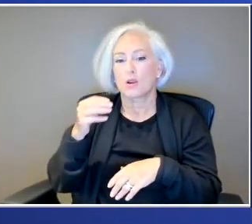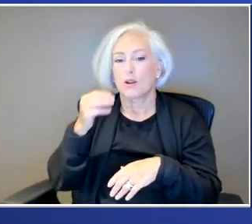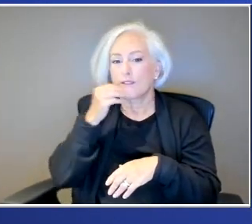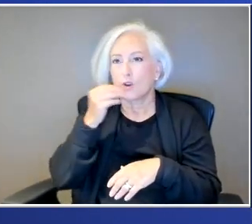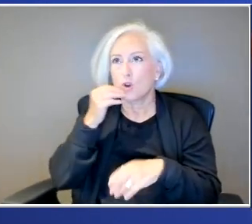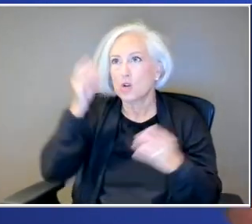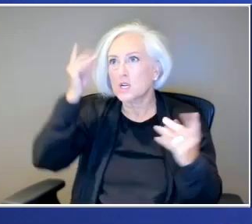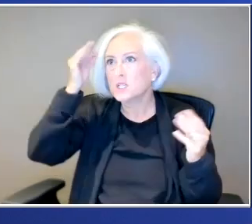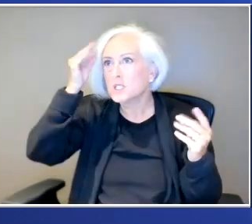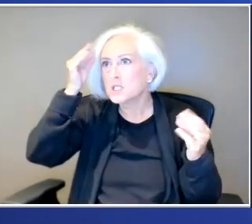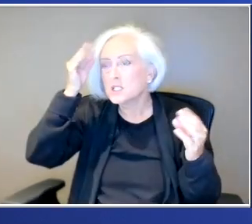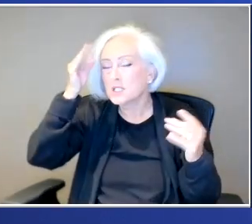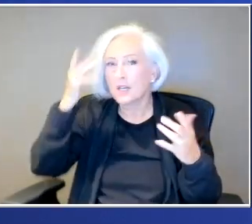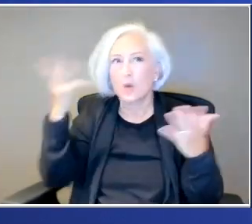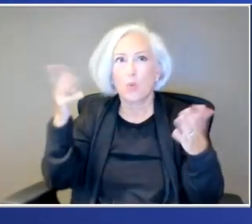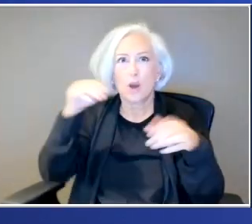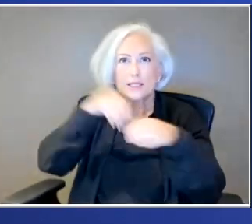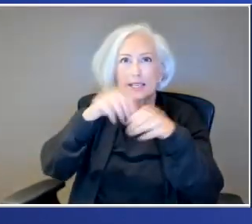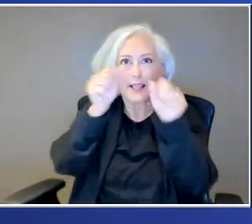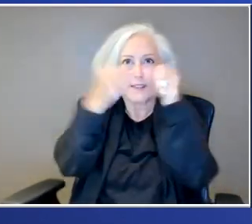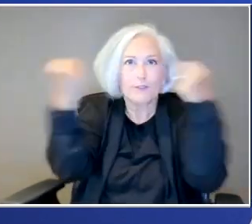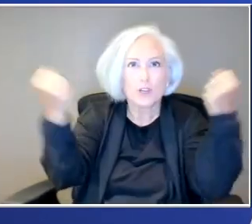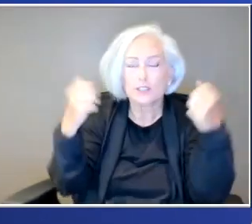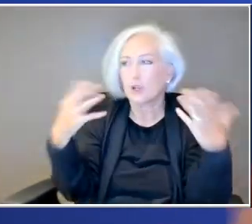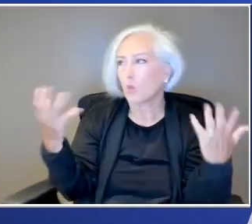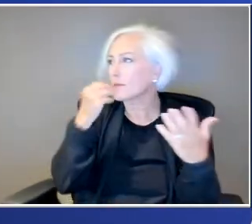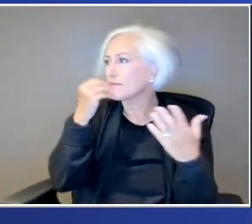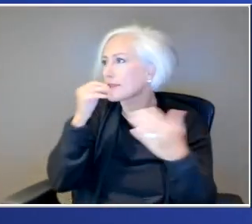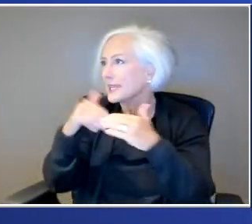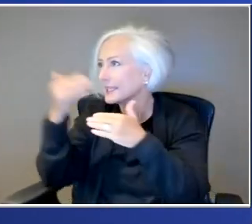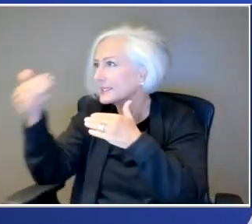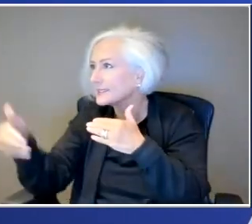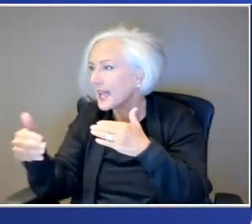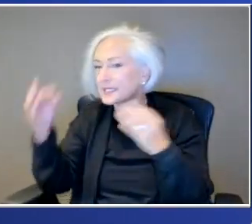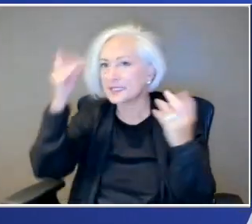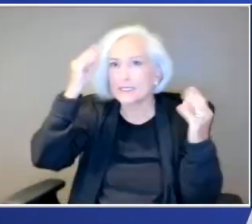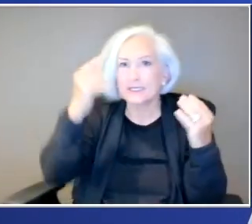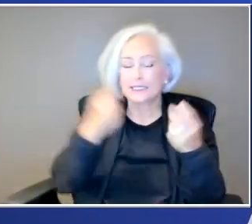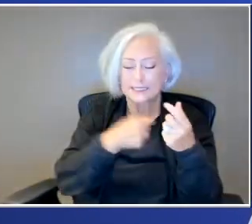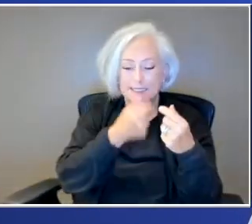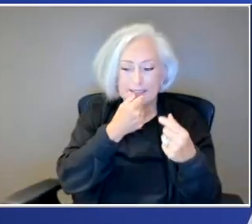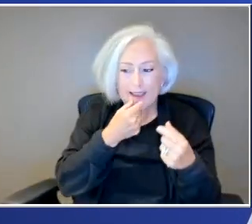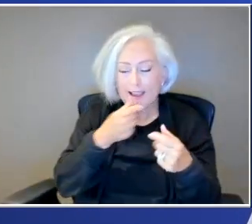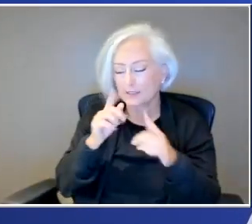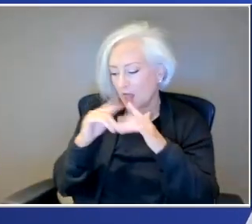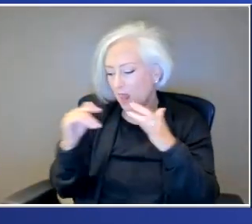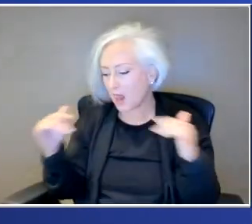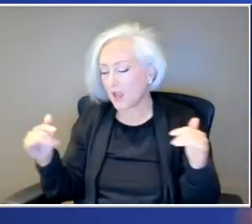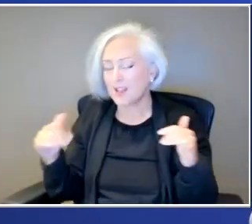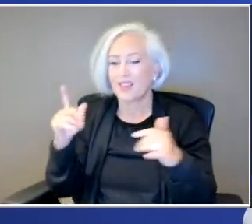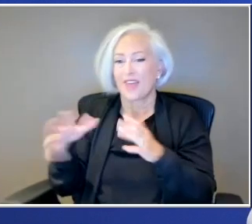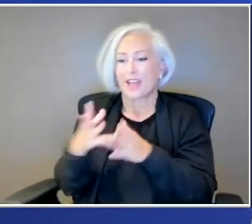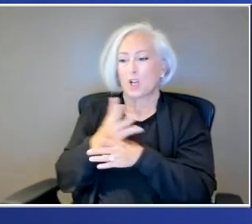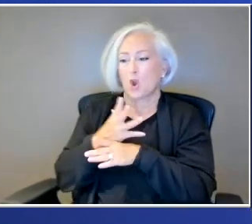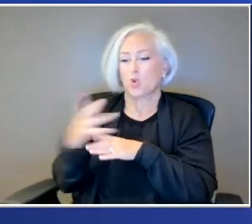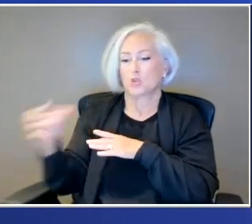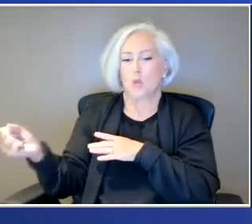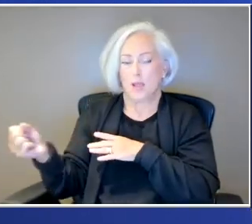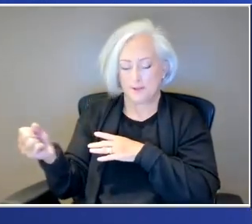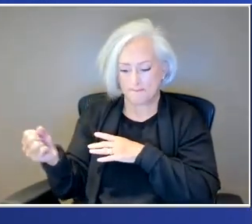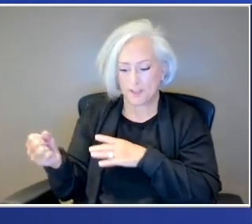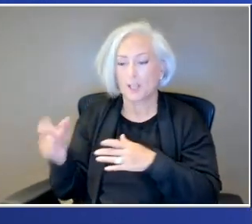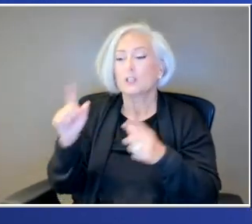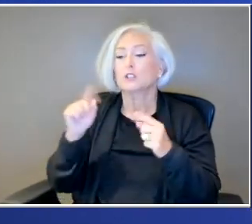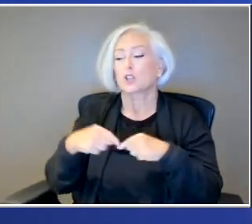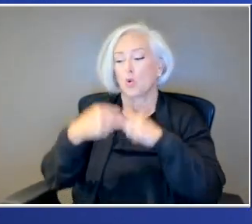in the fridge, what am I going to eat next, what's my next meal, constantly thinking about snacks. That all goes away. And so I have often the opposite